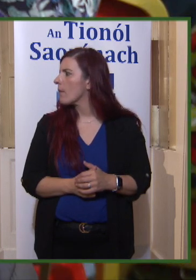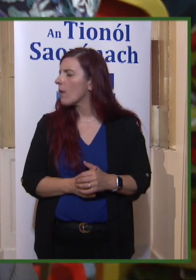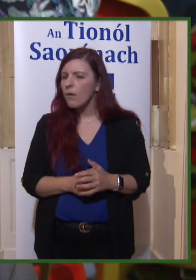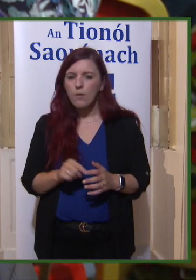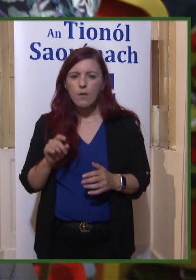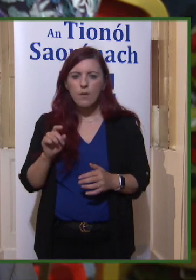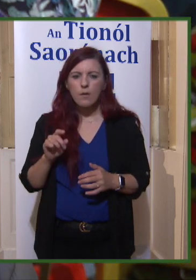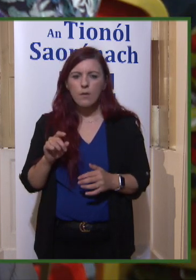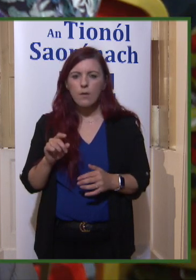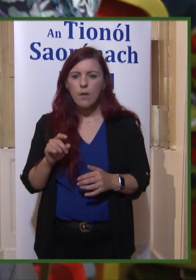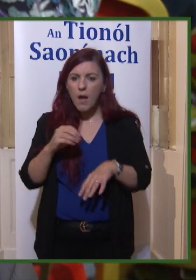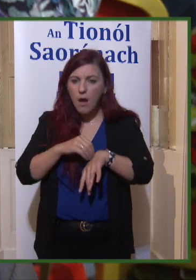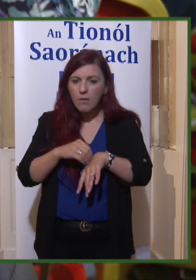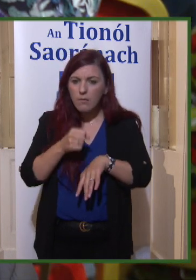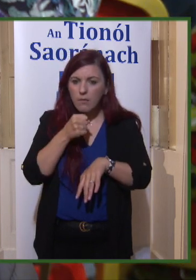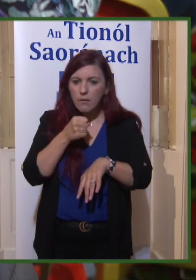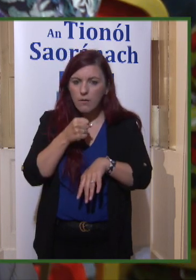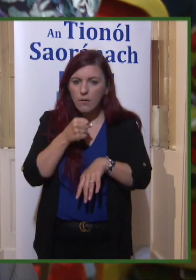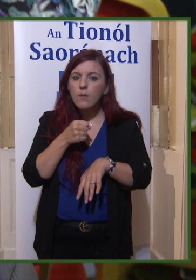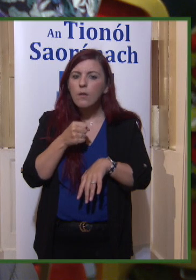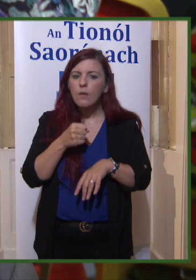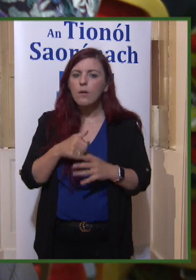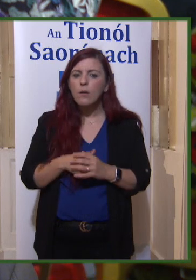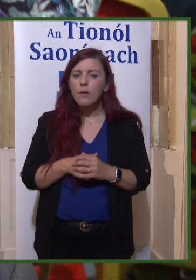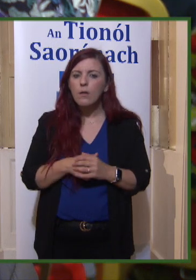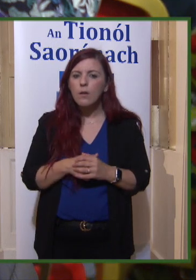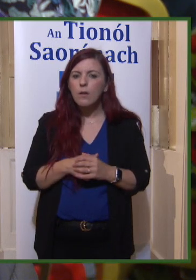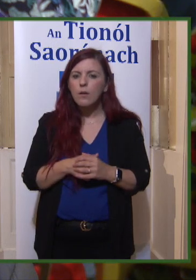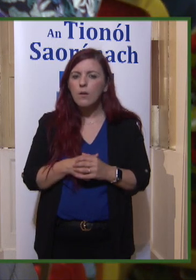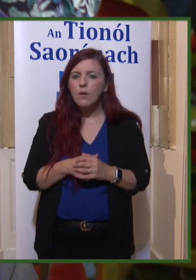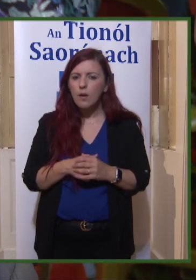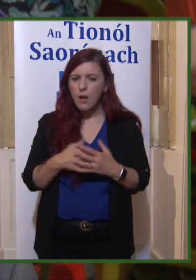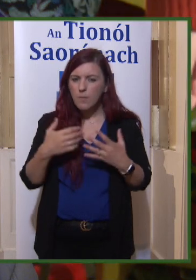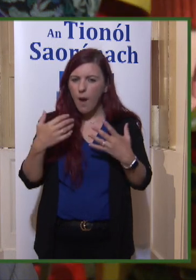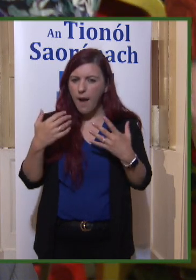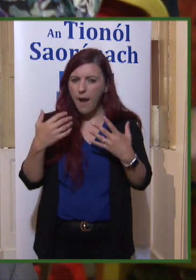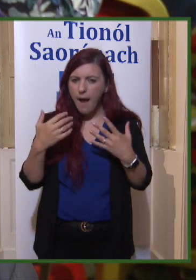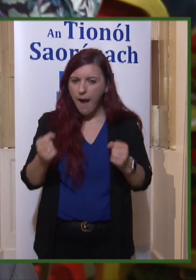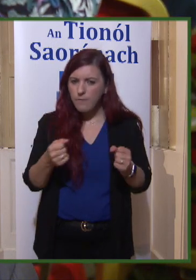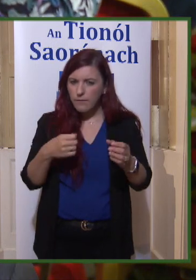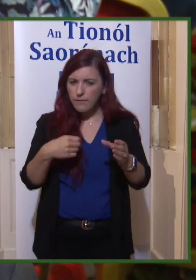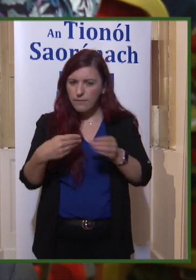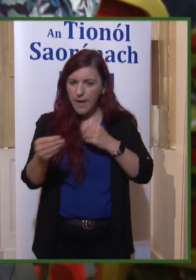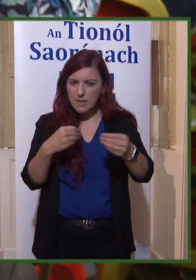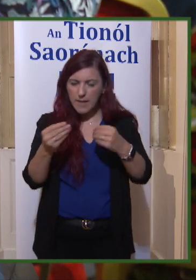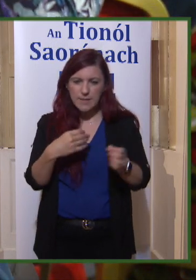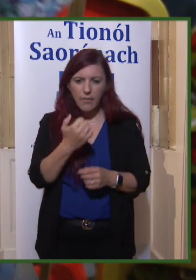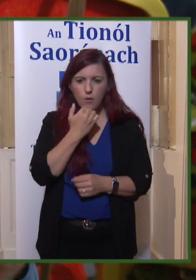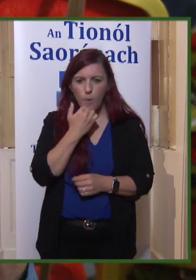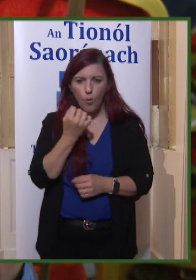Or sorry, can you start again, Paddy? Is there a science behind that figure, or is it? Do you